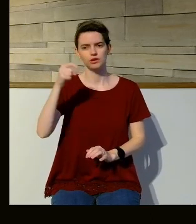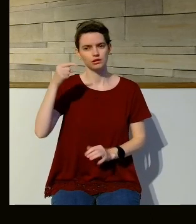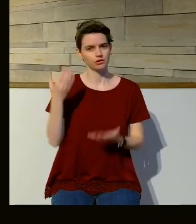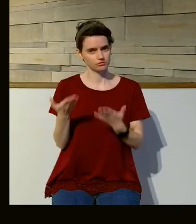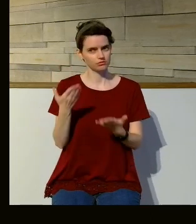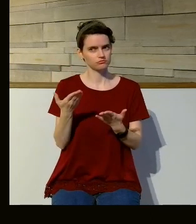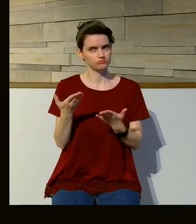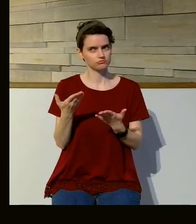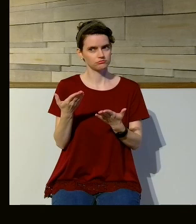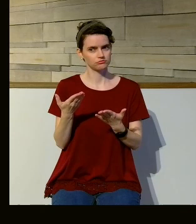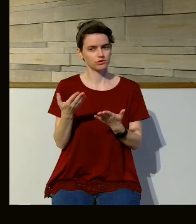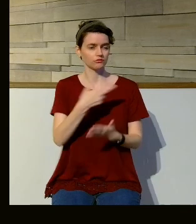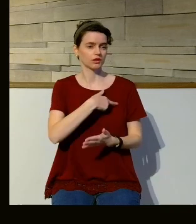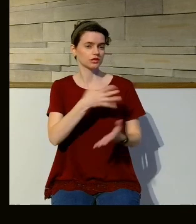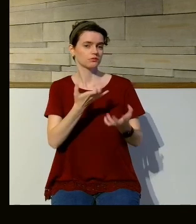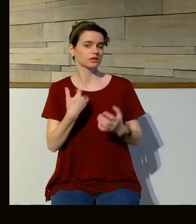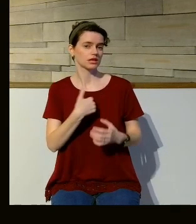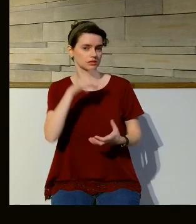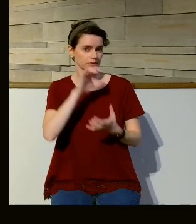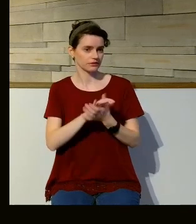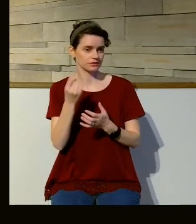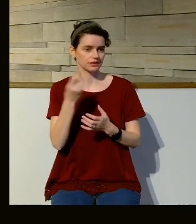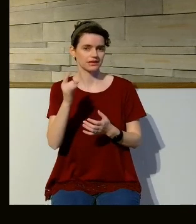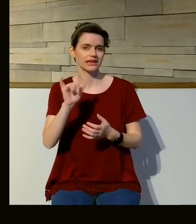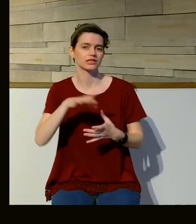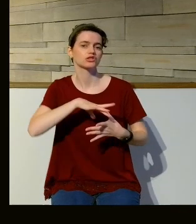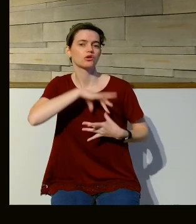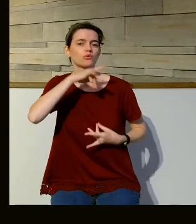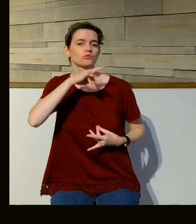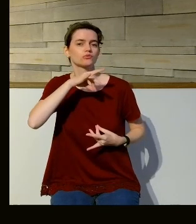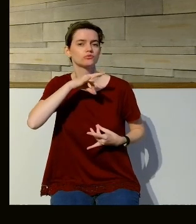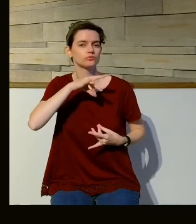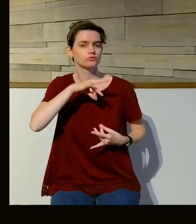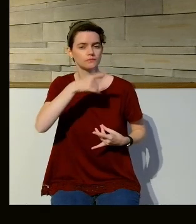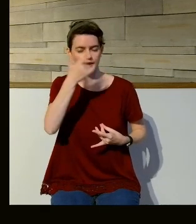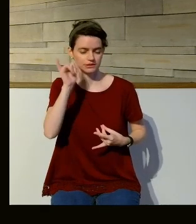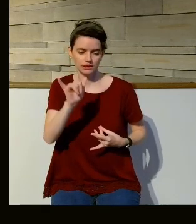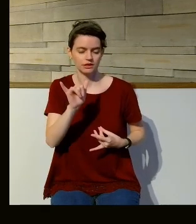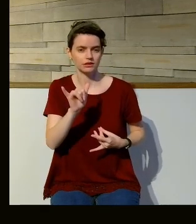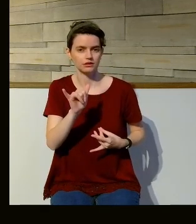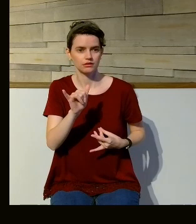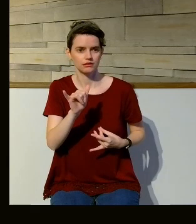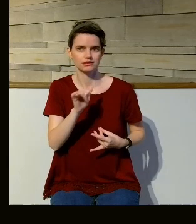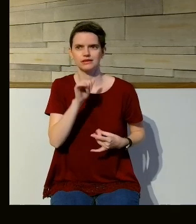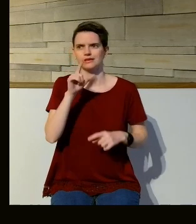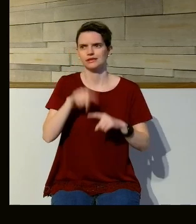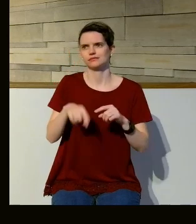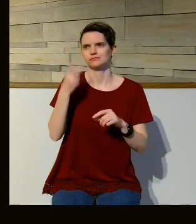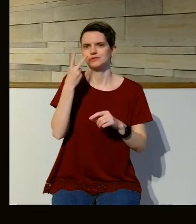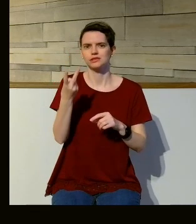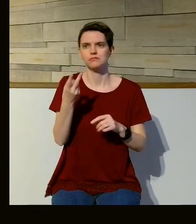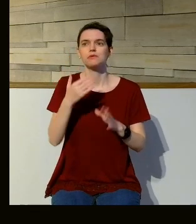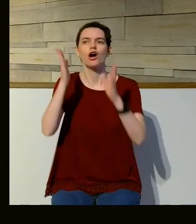now, religion wants us to believe in something like a soul. And because of this immaterial soul, we can have